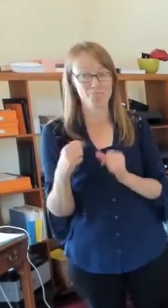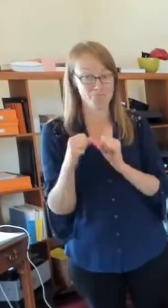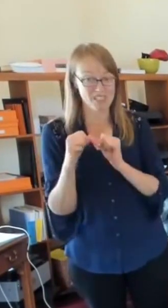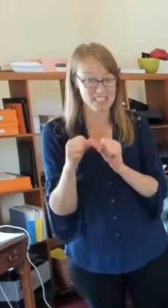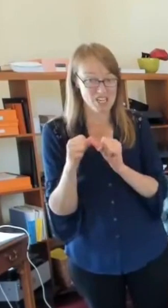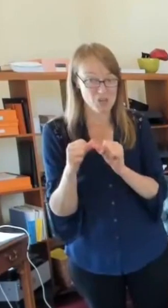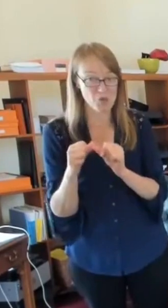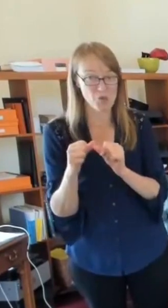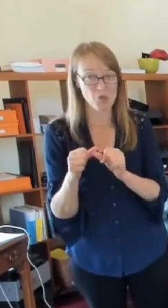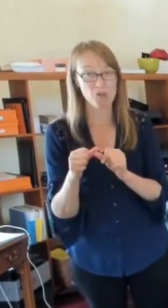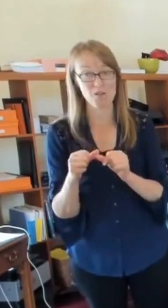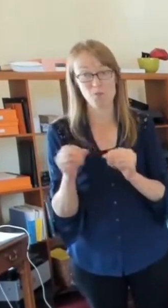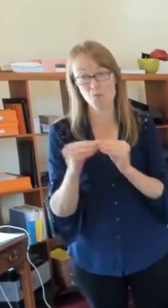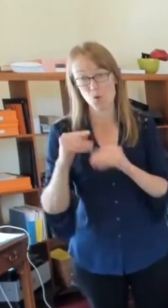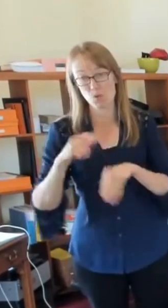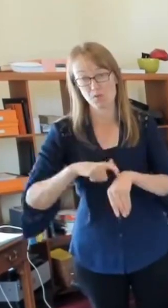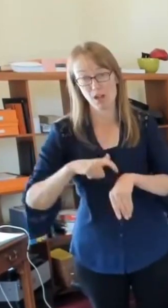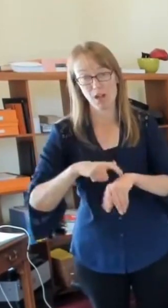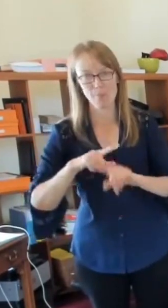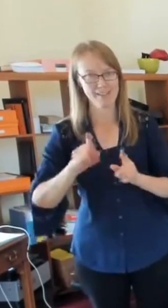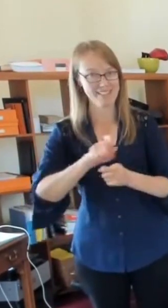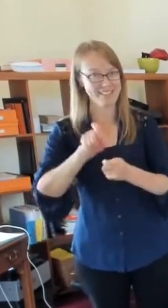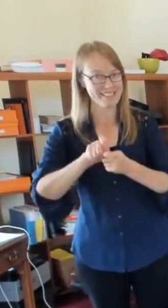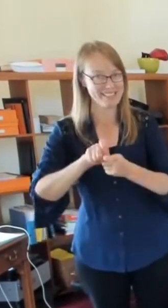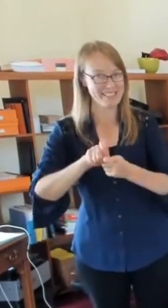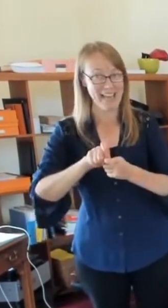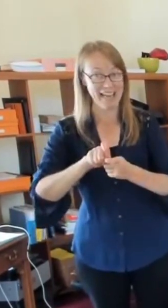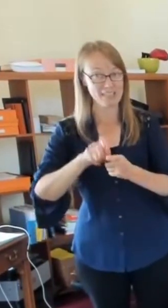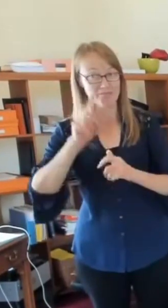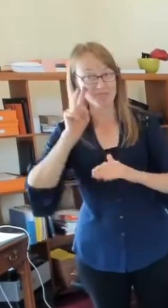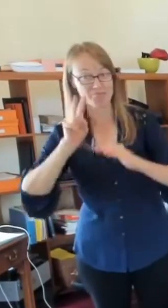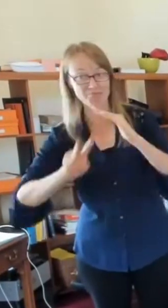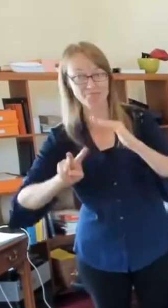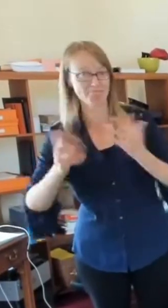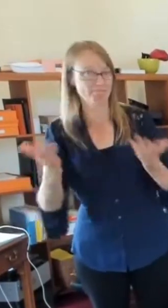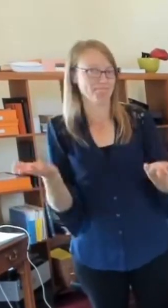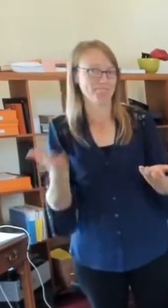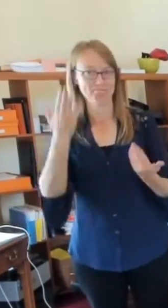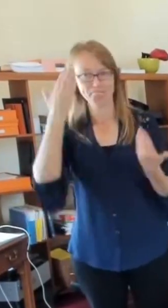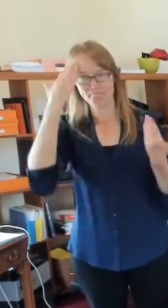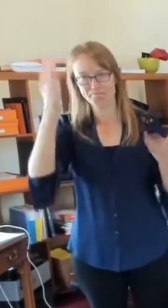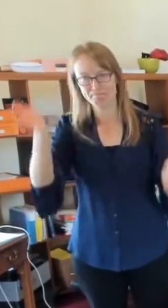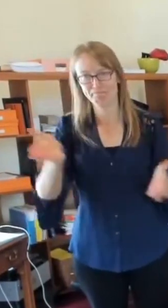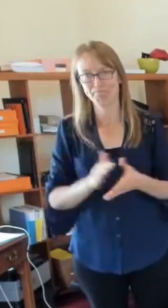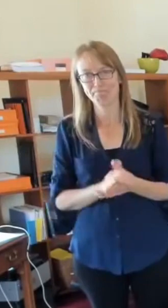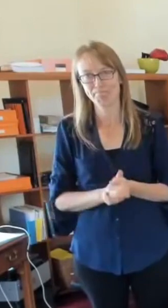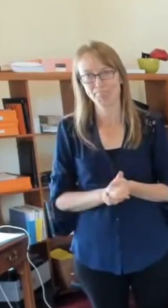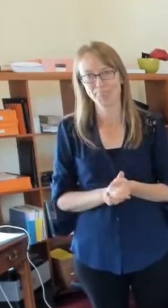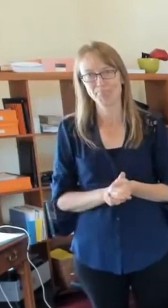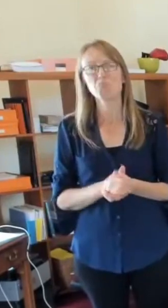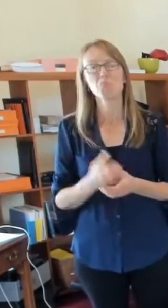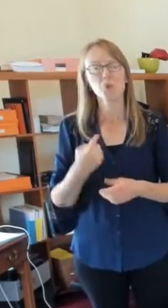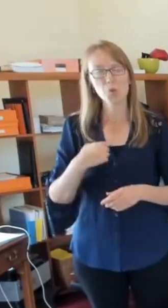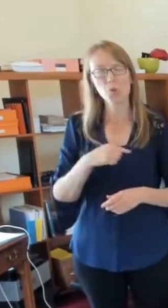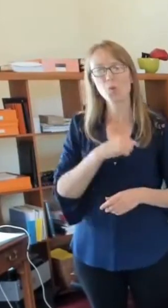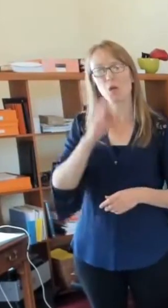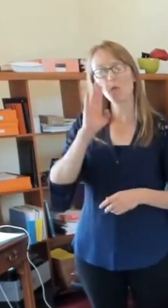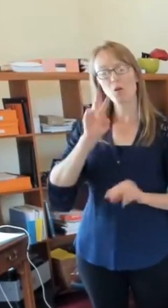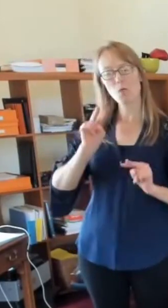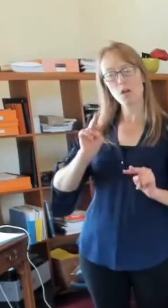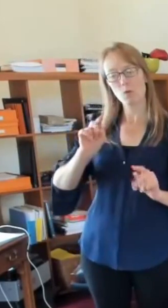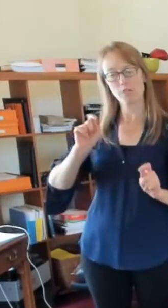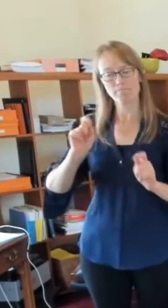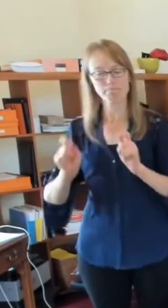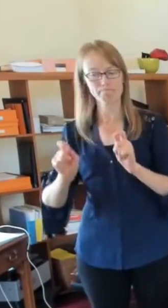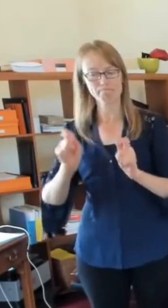don't know the exact answer to that. This is a little bit of, we'll be tweaking some of this. Some of them will move